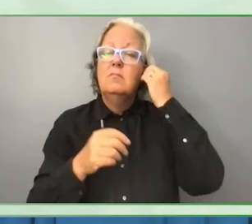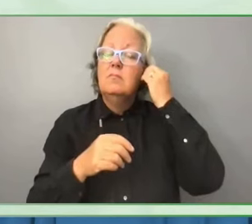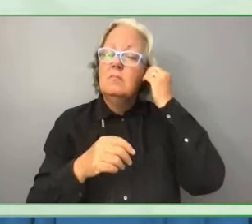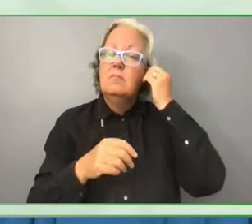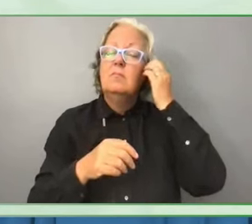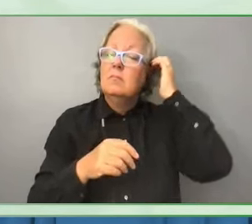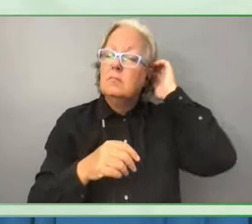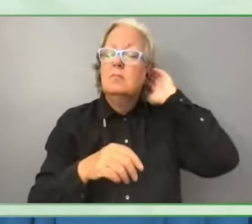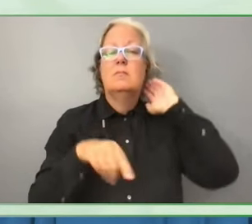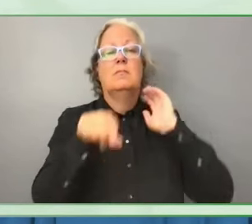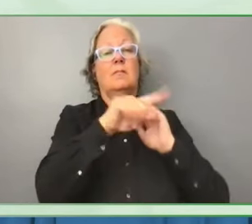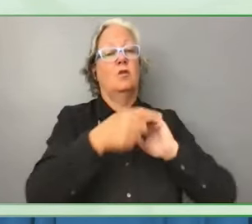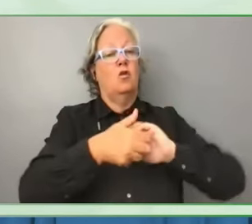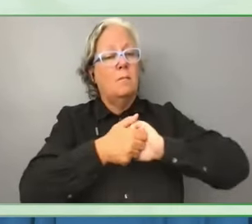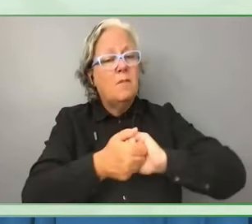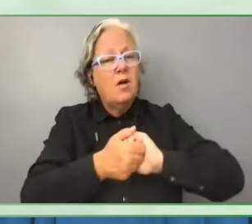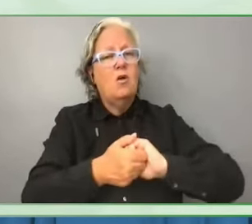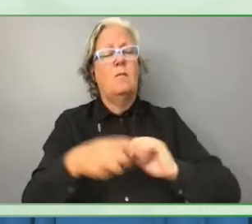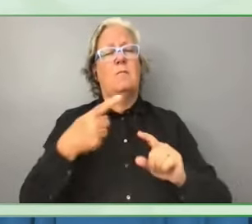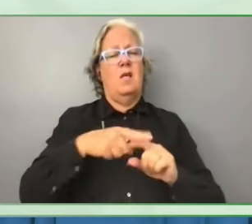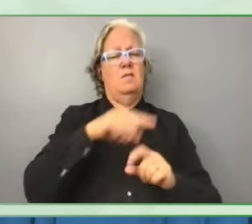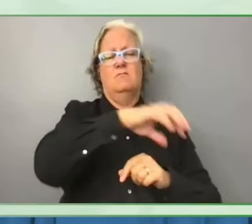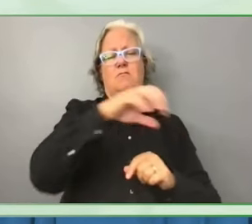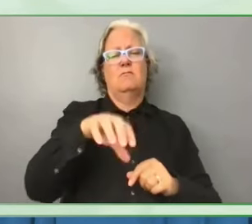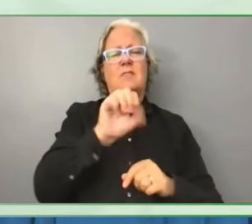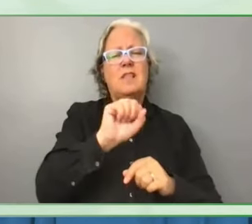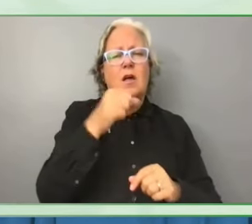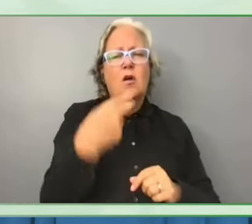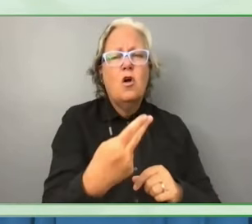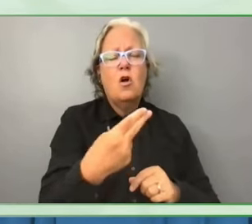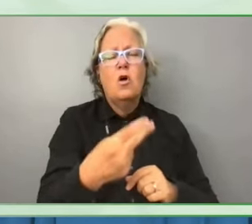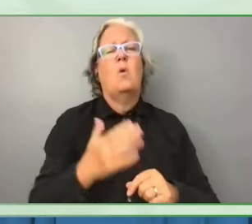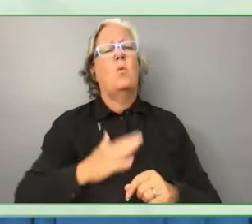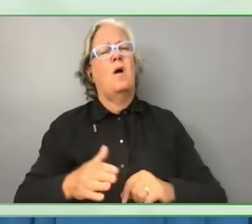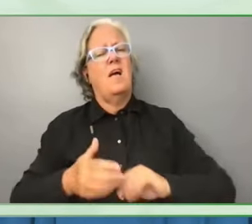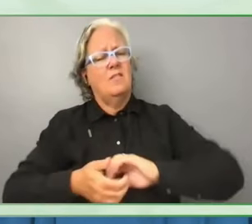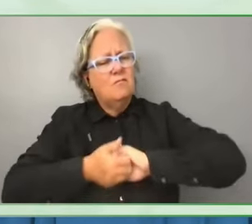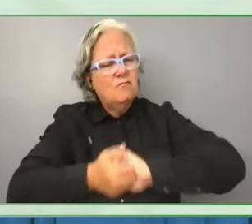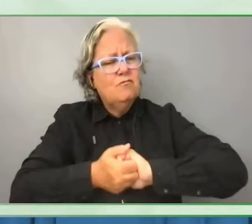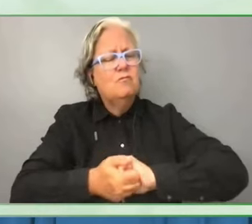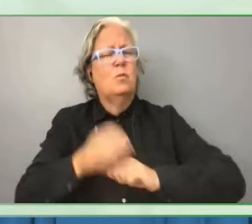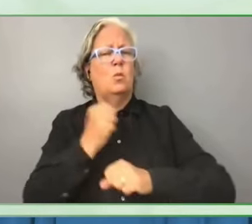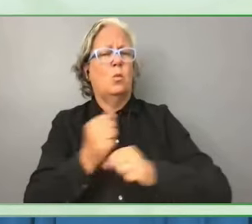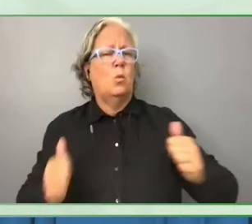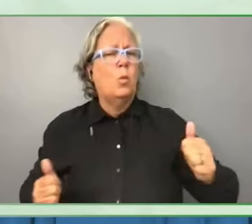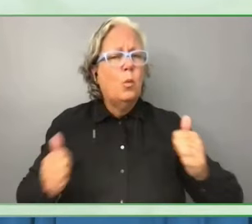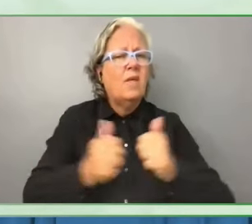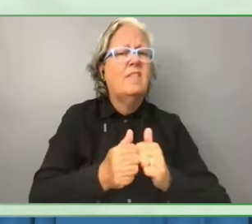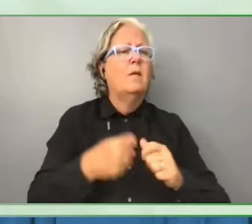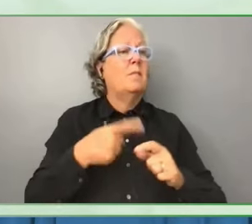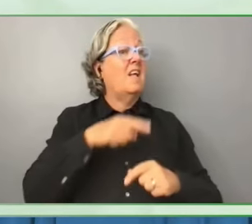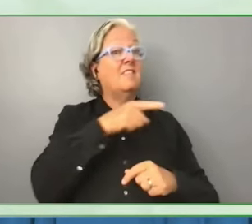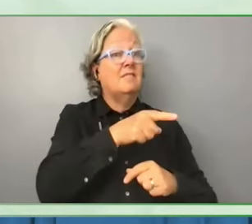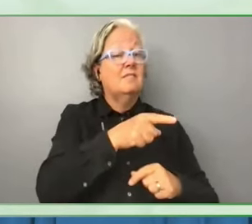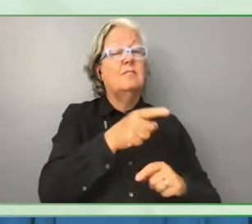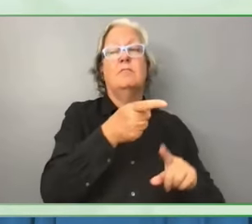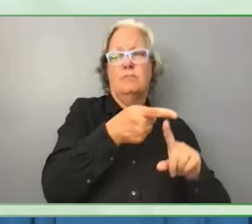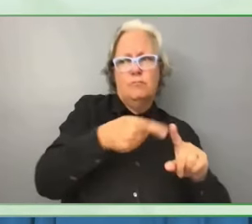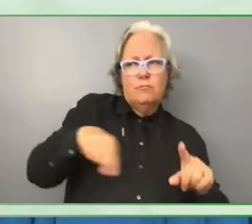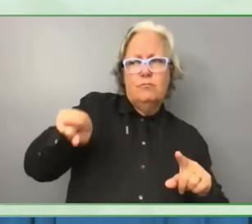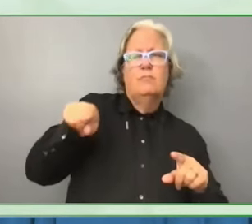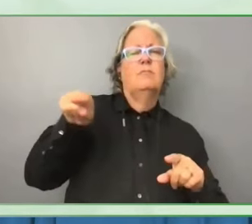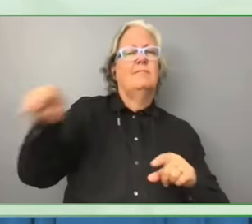stakeholders, including an emphasis on collaboration and referral with community actors. We train a local pool